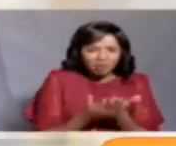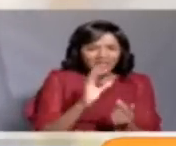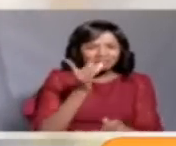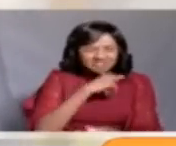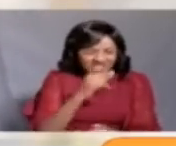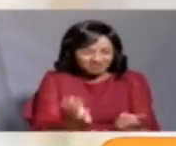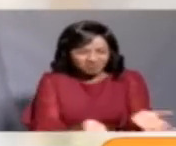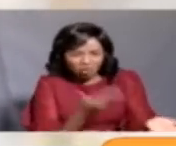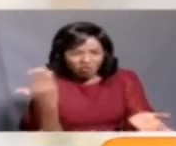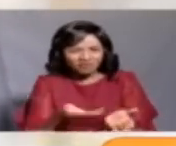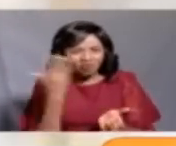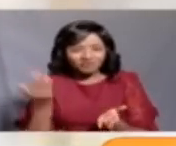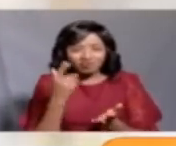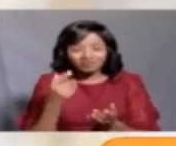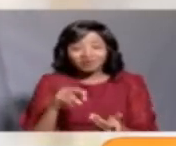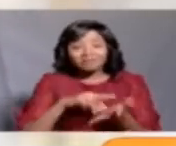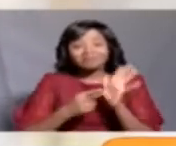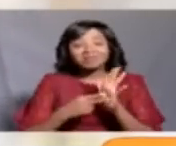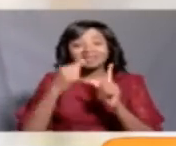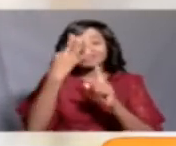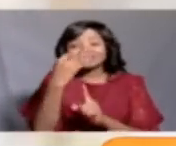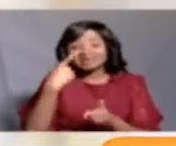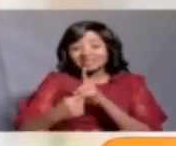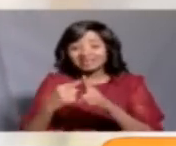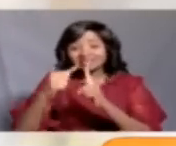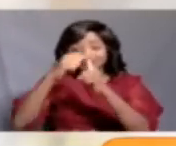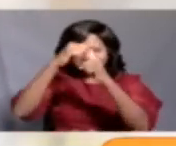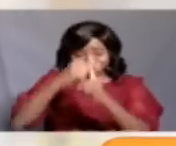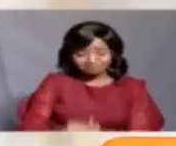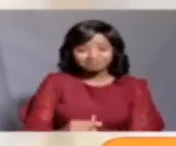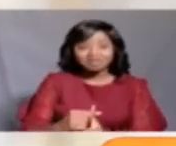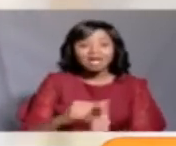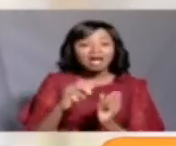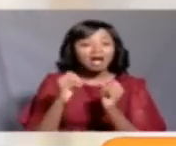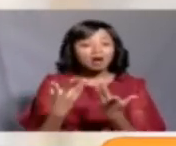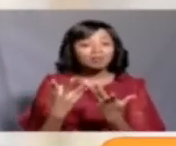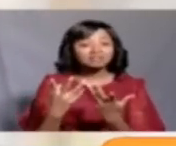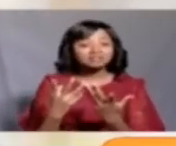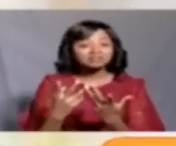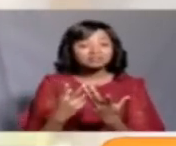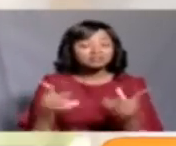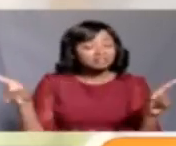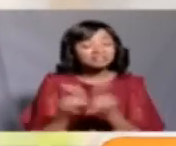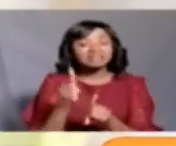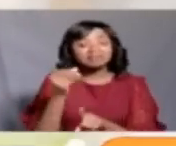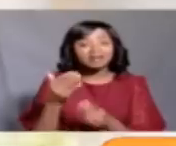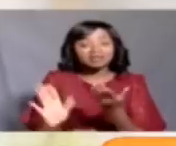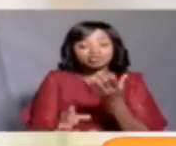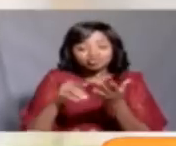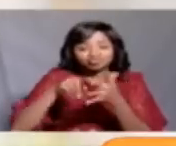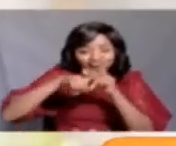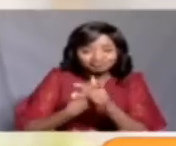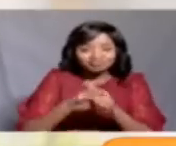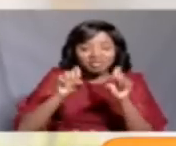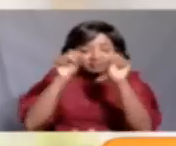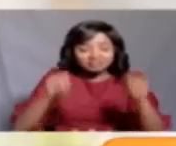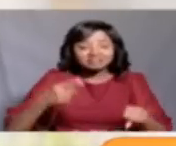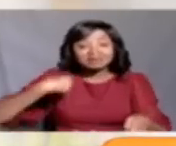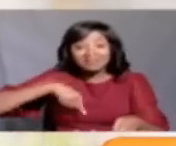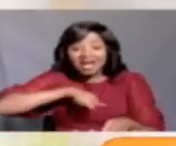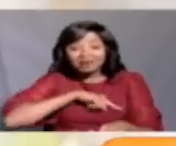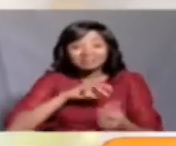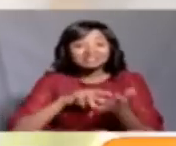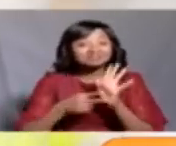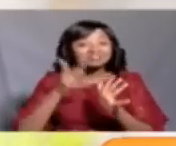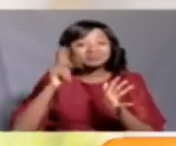120,000, and in 3 years you've already spent the same money that I would ask you to fix our system. And the benefit of ours would be you have